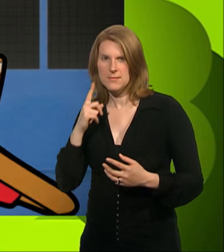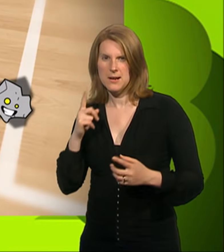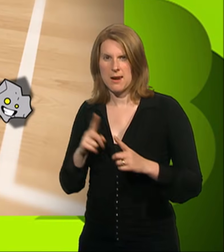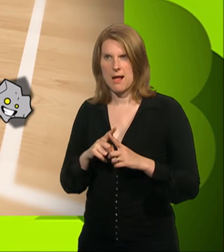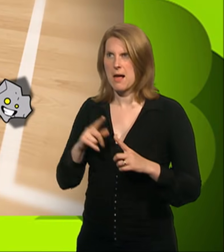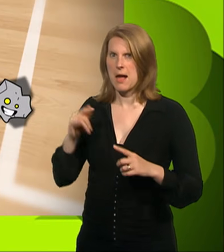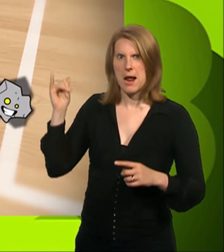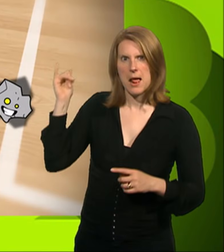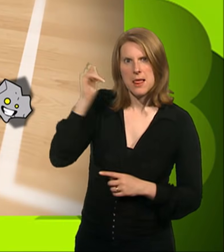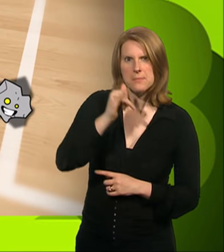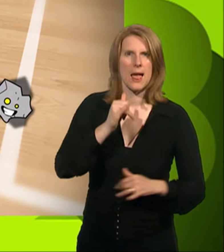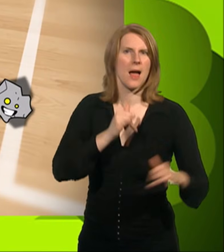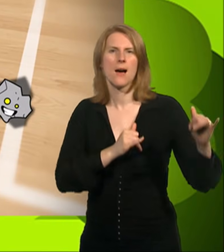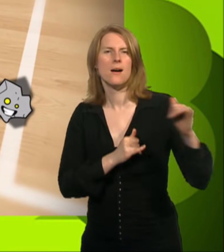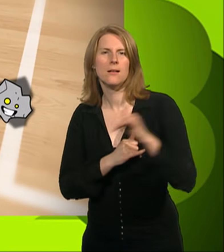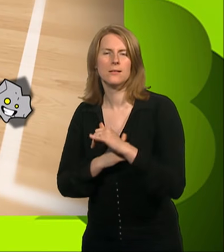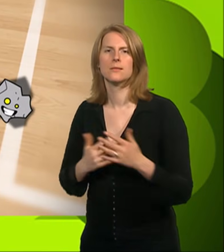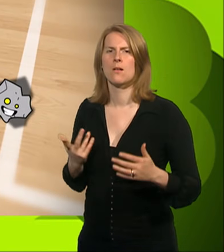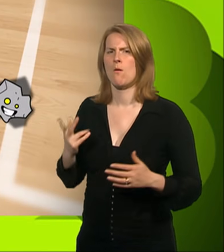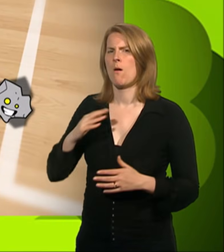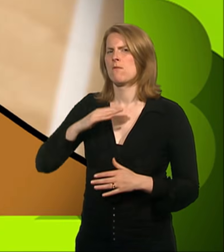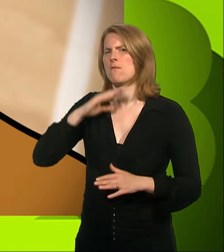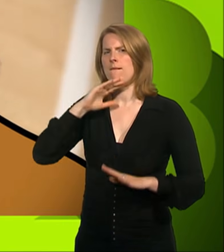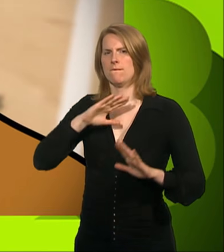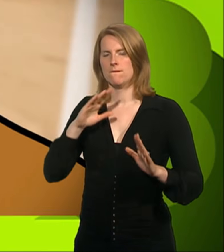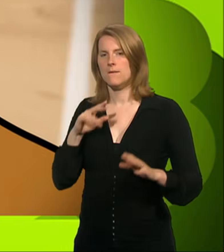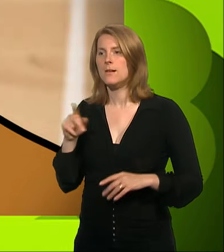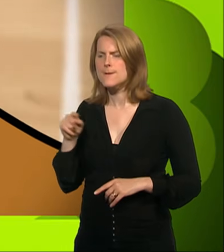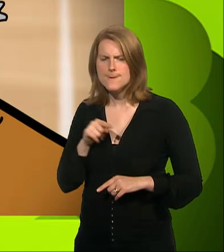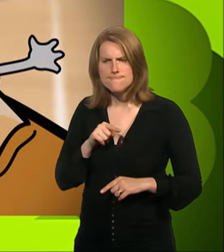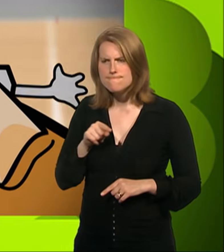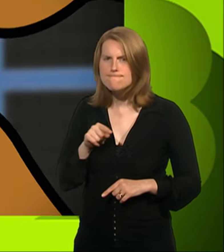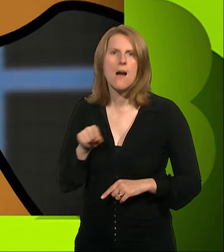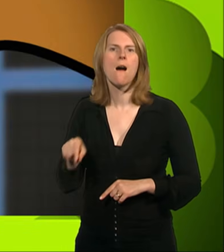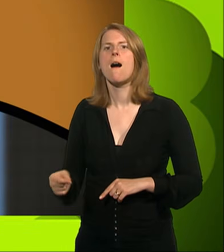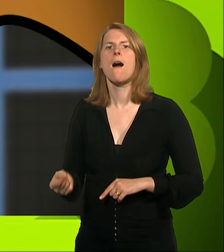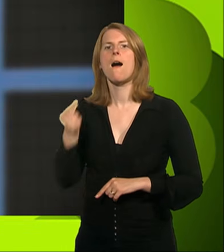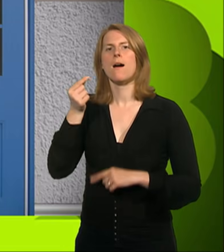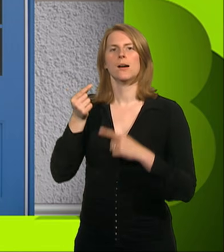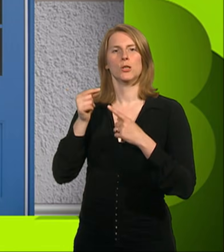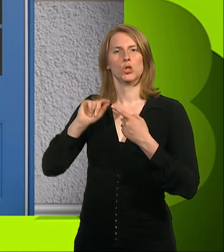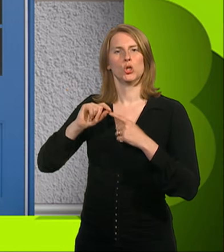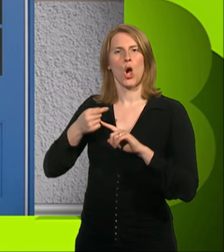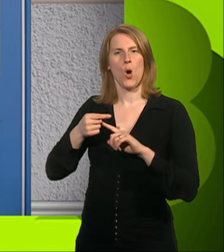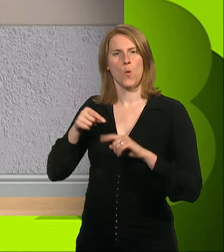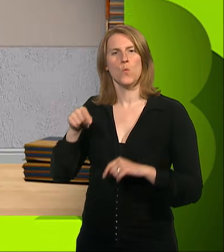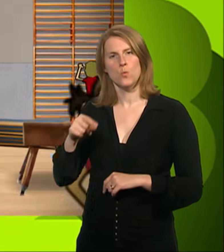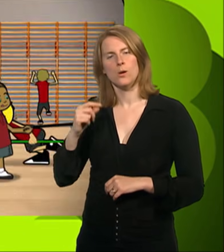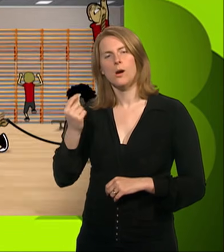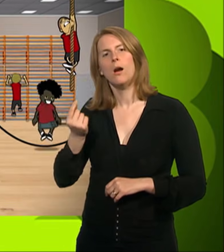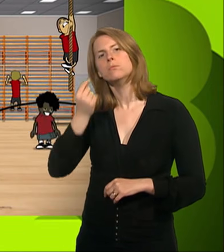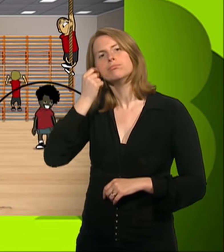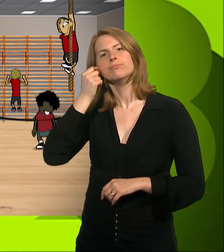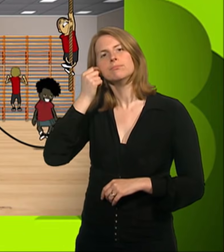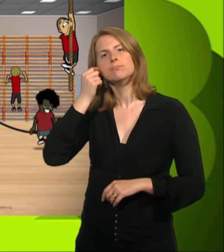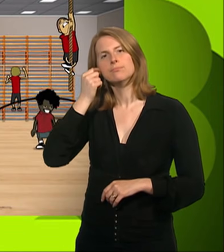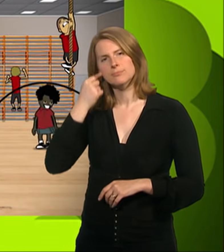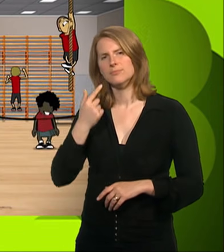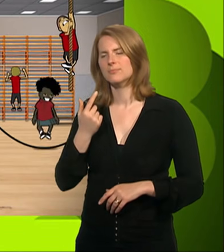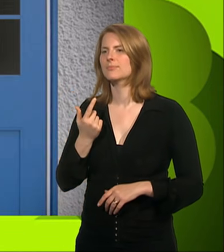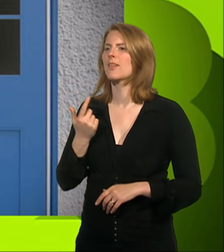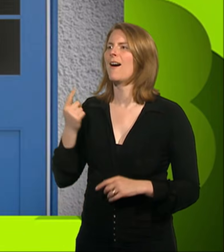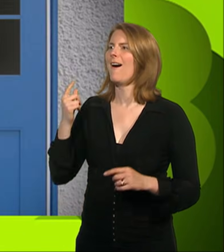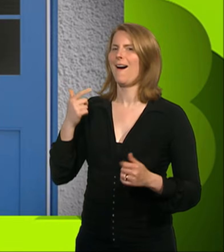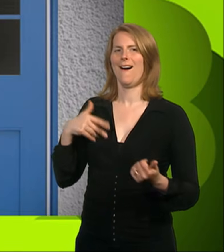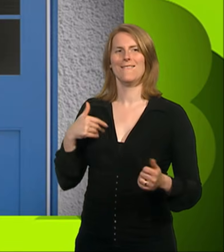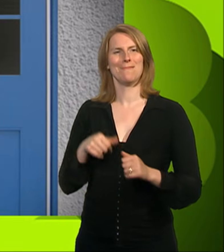he looked down and... Saw some earmuffs? No, when he had a brilliant idea. He picked up a stone and put it